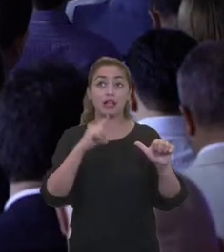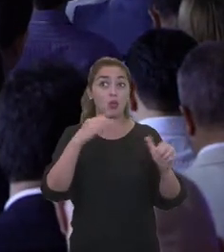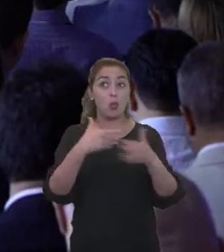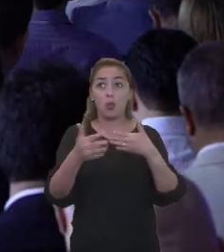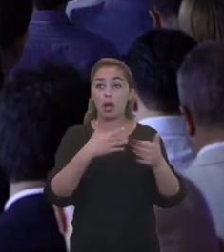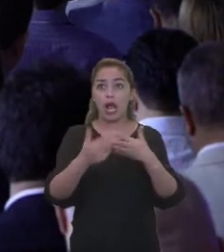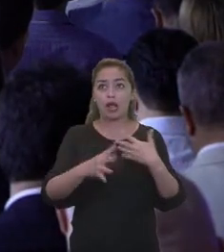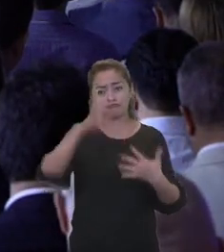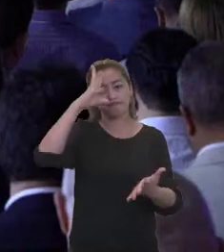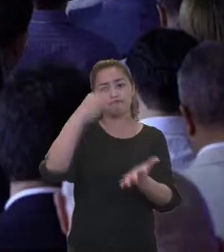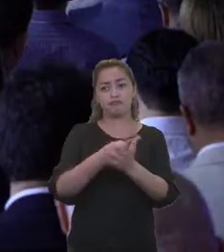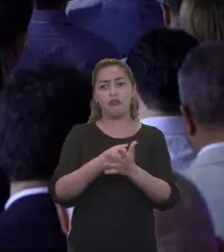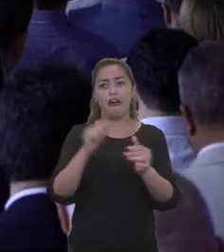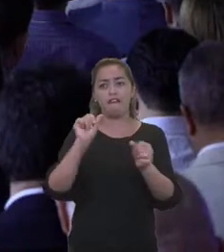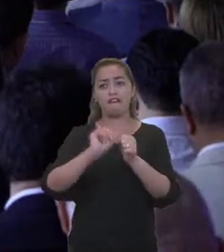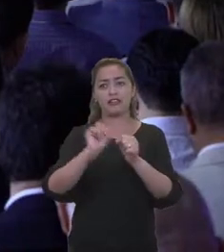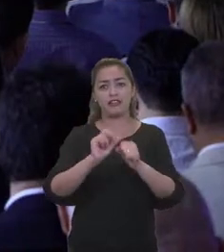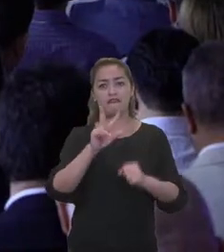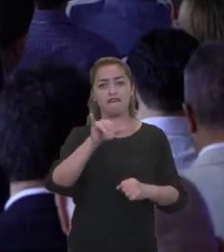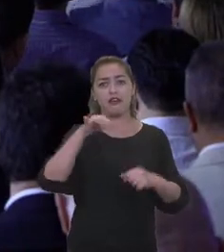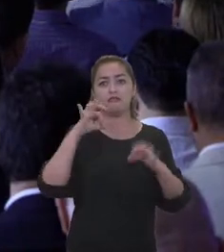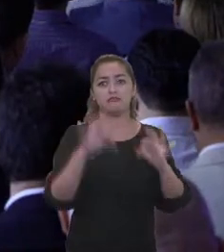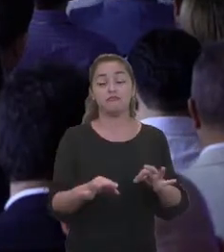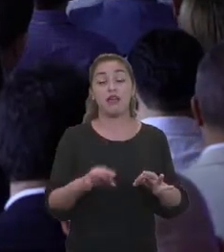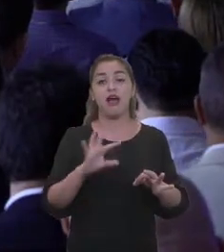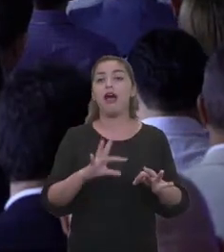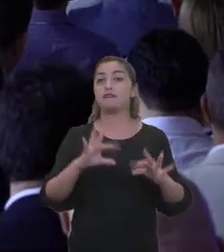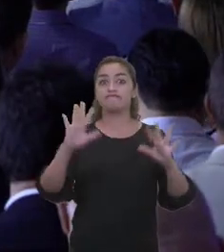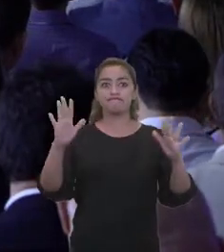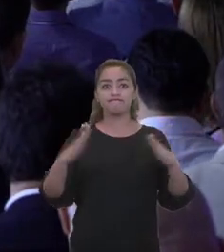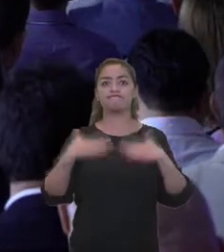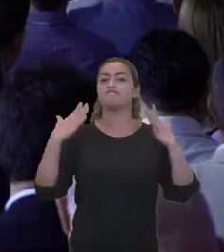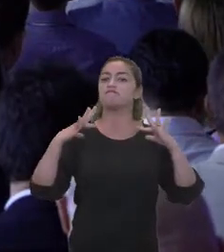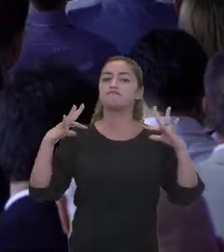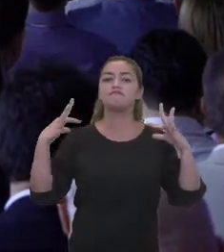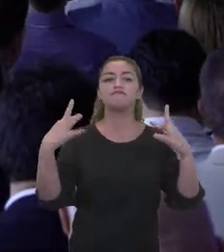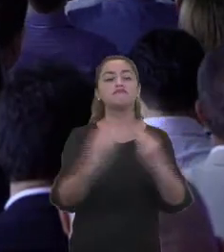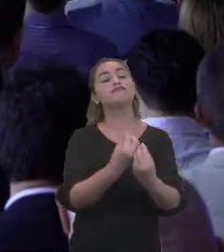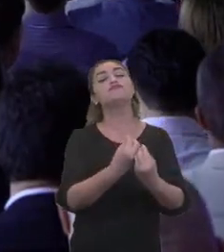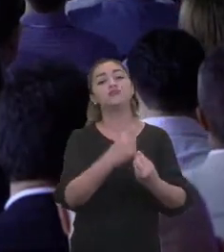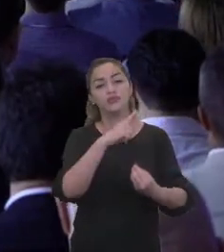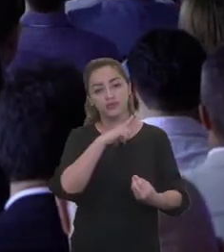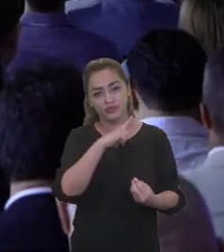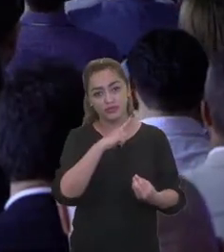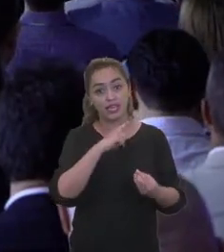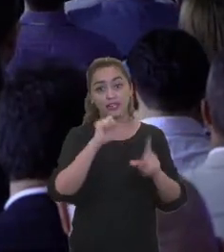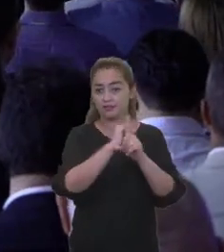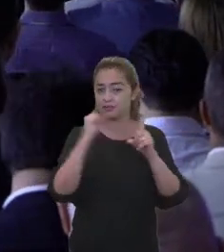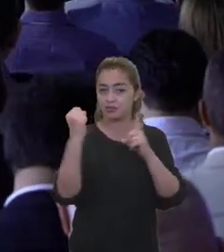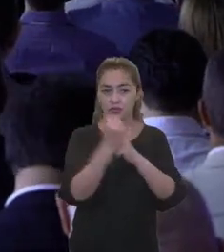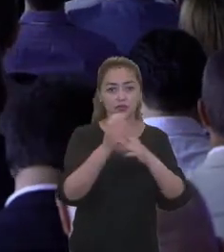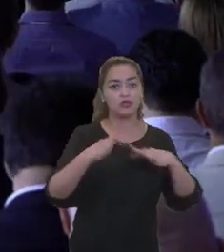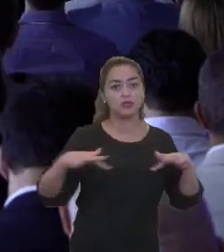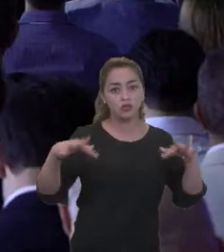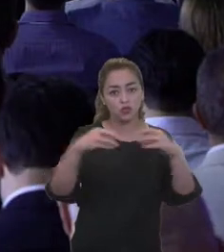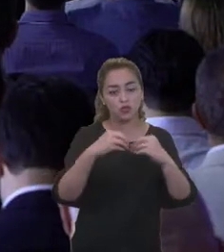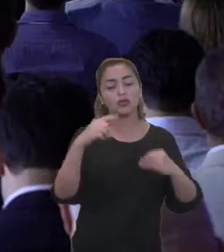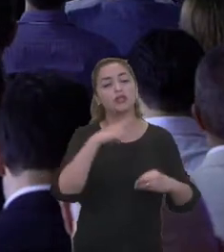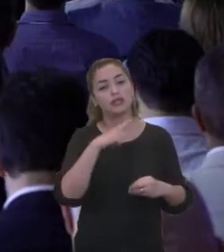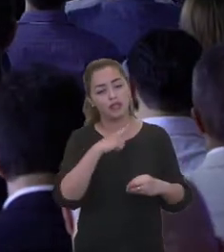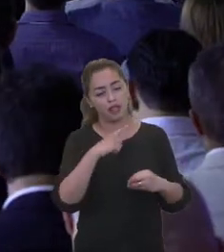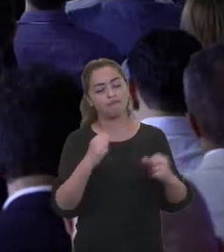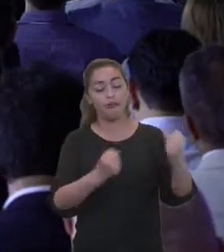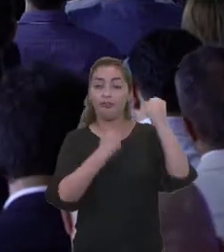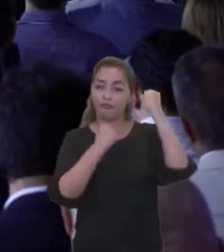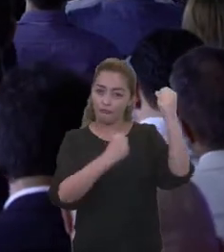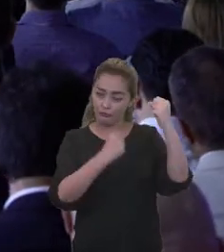have a gigantic impact. Anything that we want to focus with a positive impact in the society will count